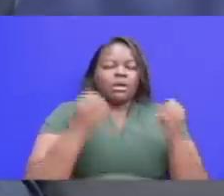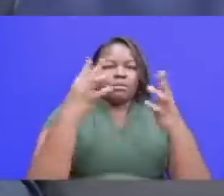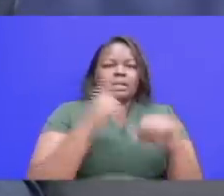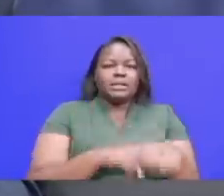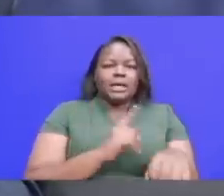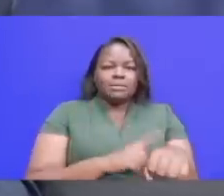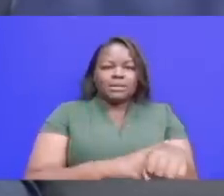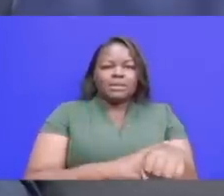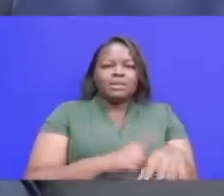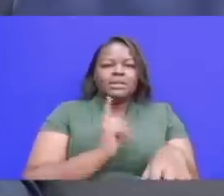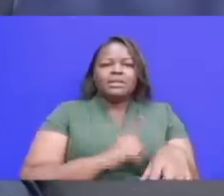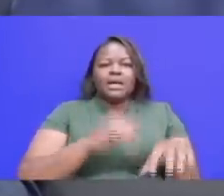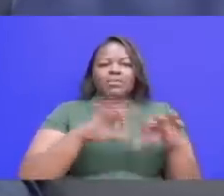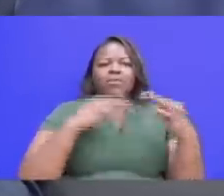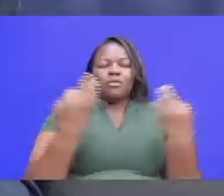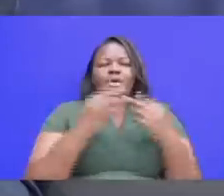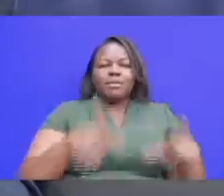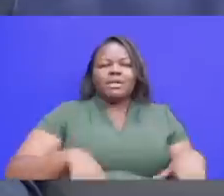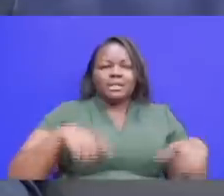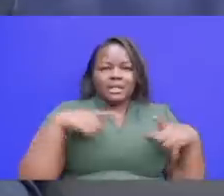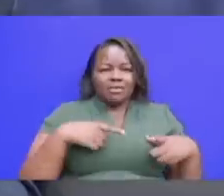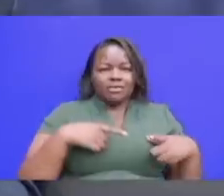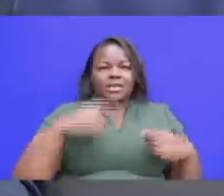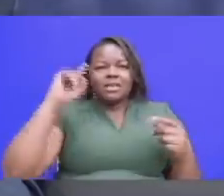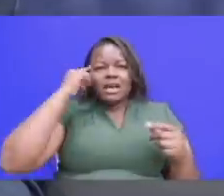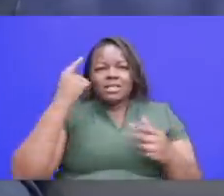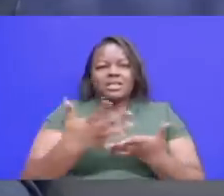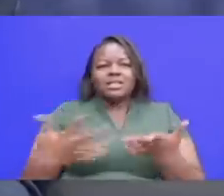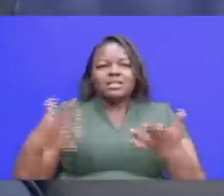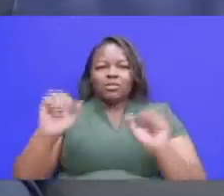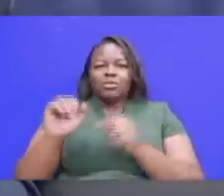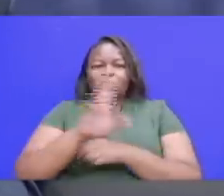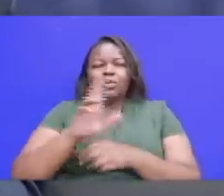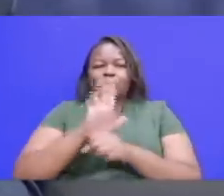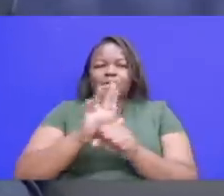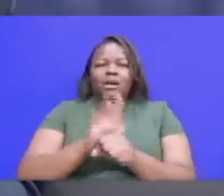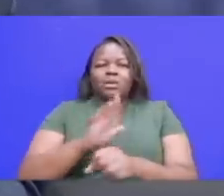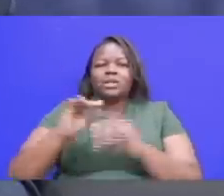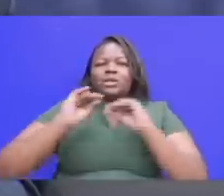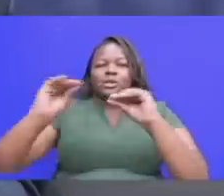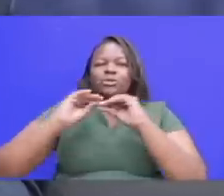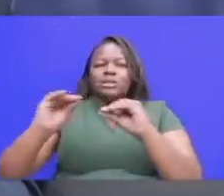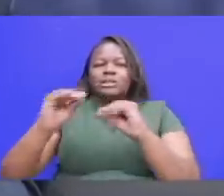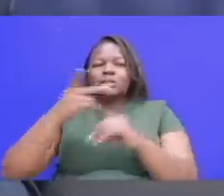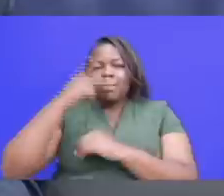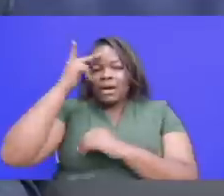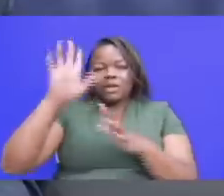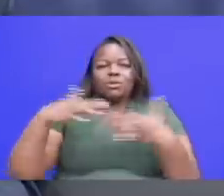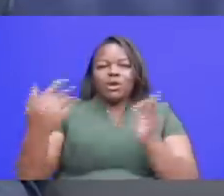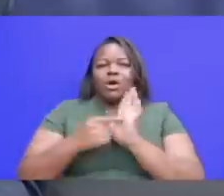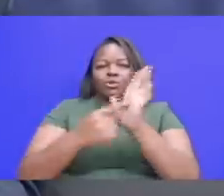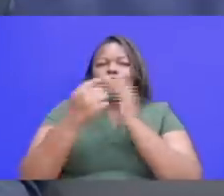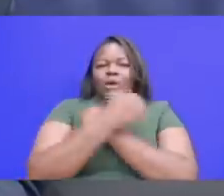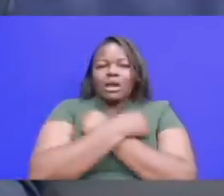Many a time during family life, I think this text is used so much to teach parents on how to show